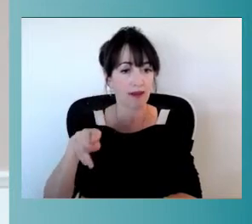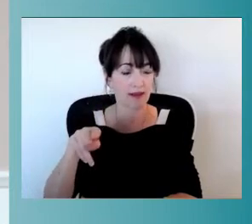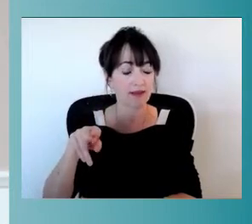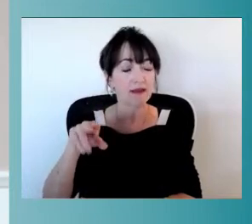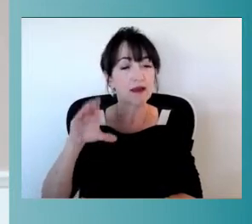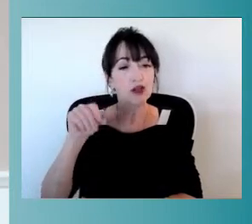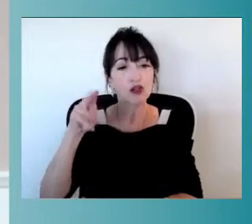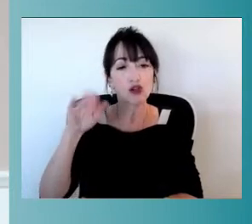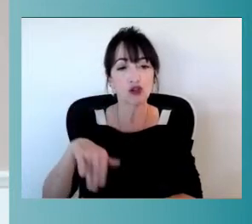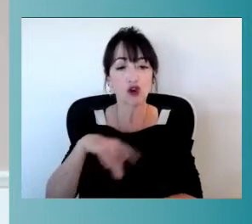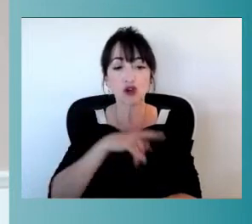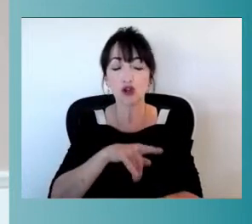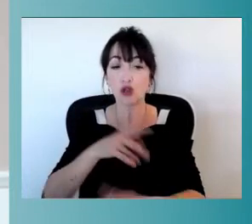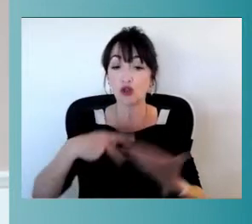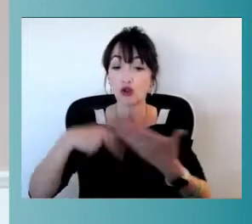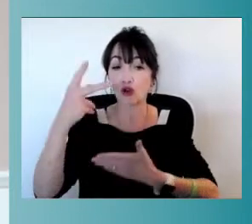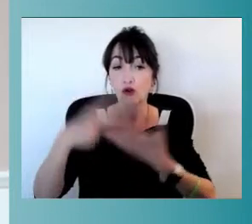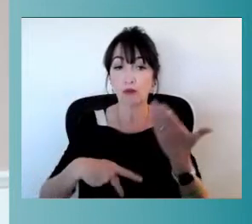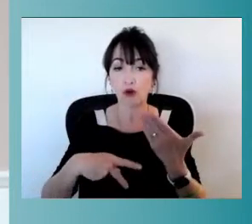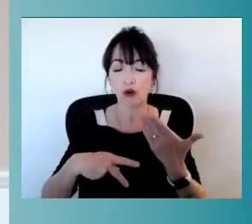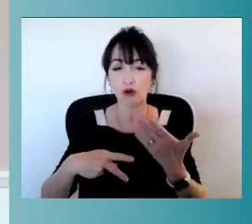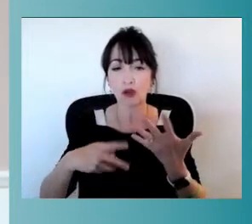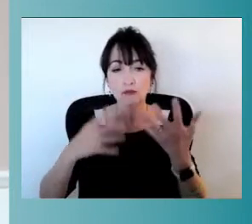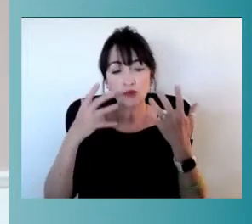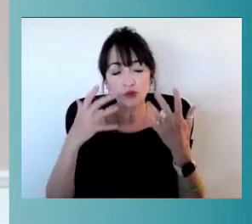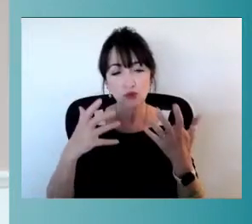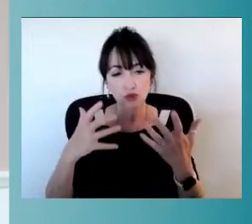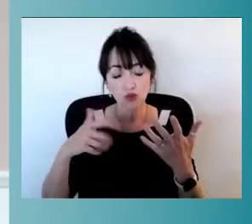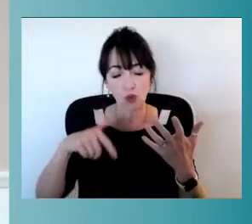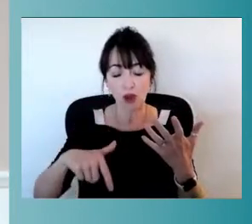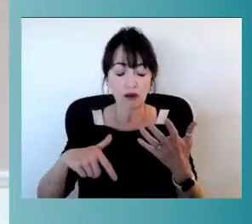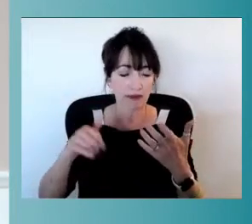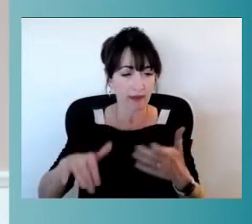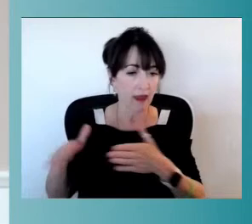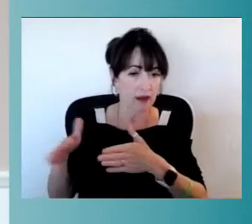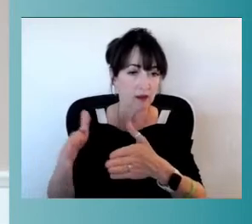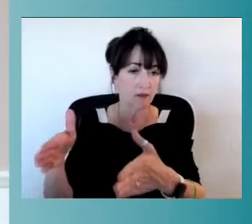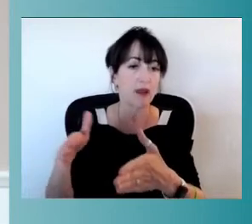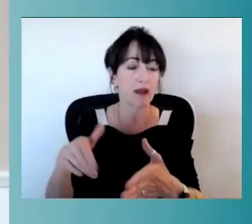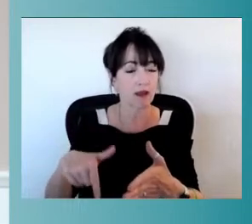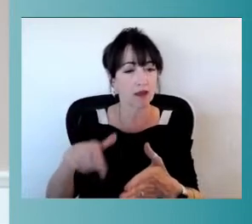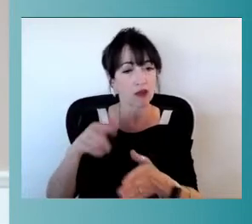initiative seeks to develop the path for becoming a trauma-informed state.